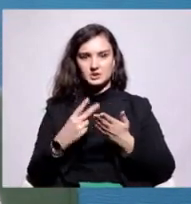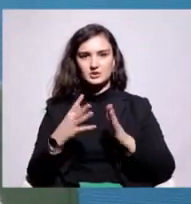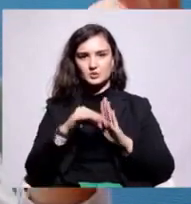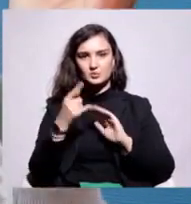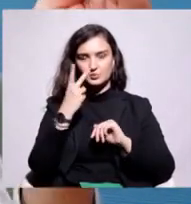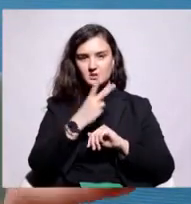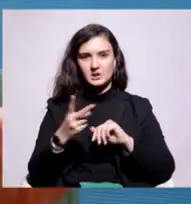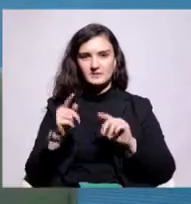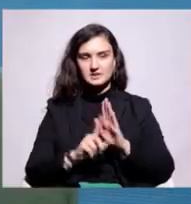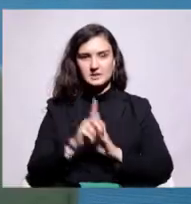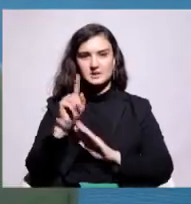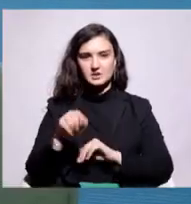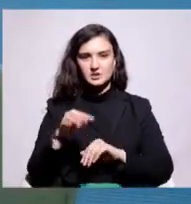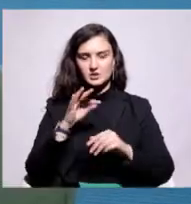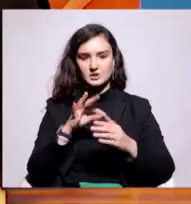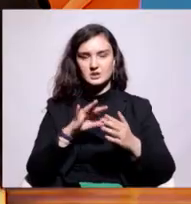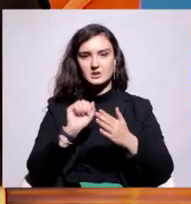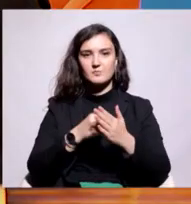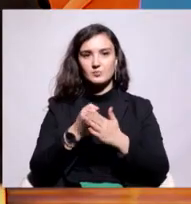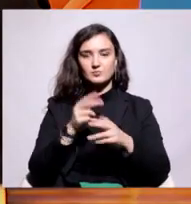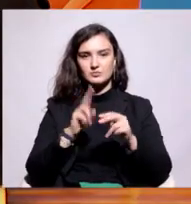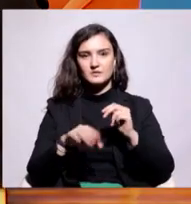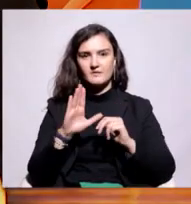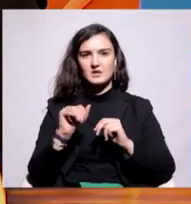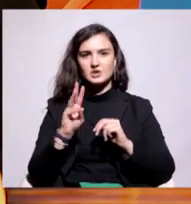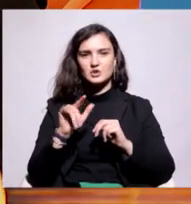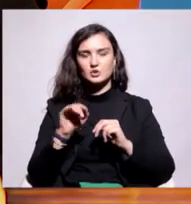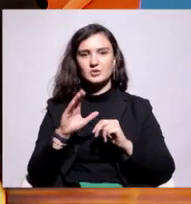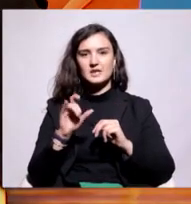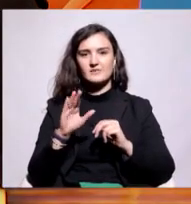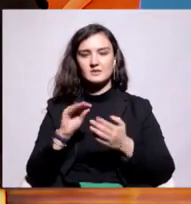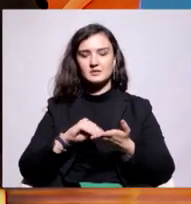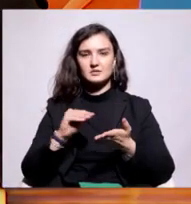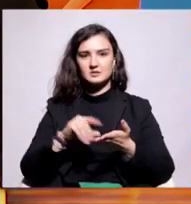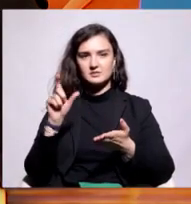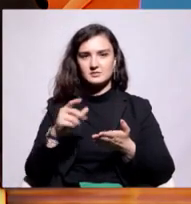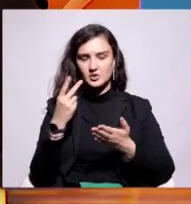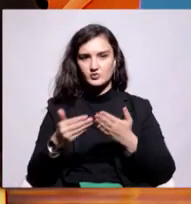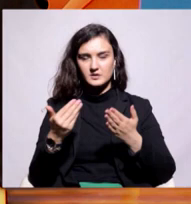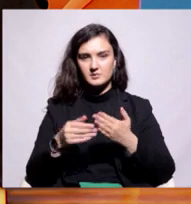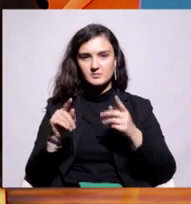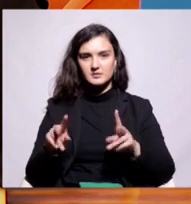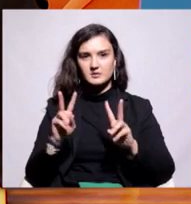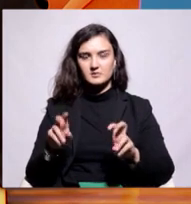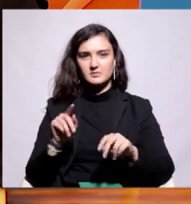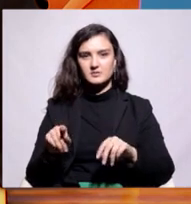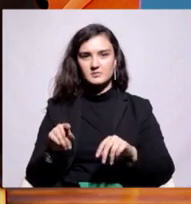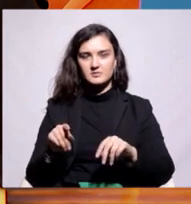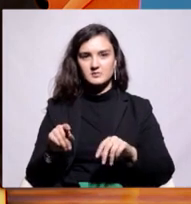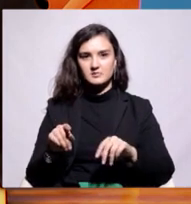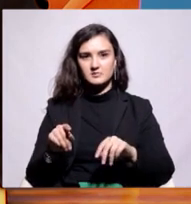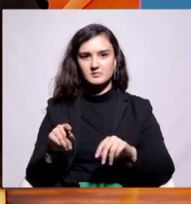look from the beginning to the end. Washington Irving, the author, shows the theme of freedom versus